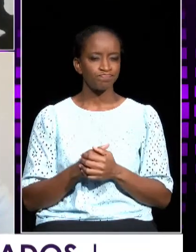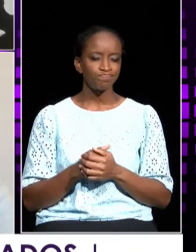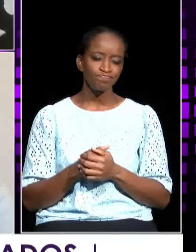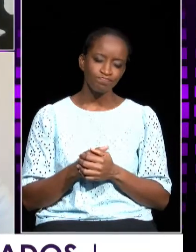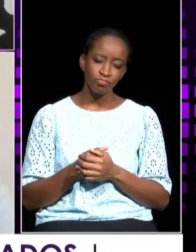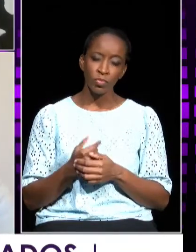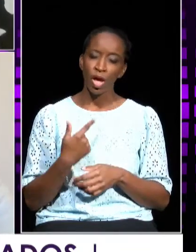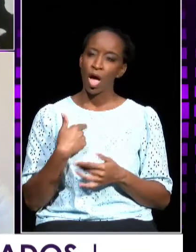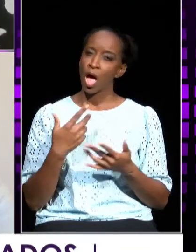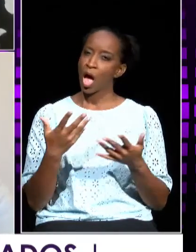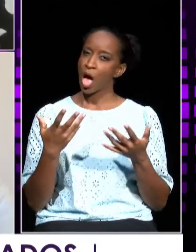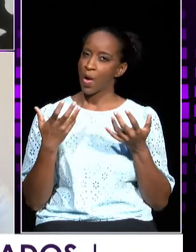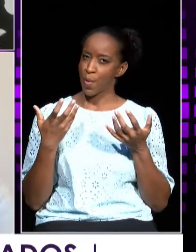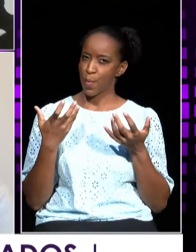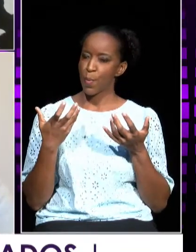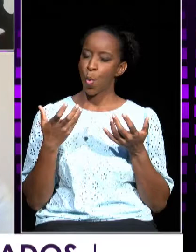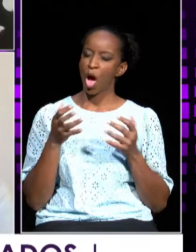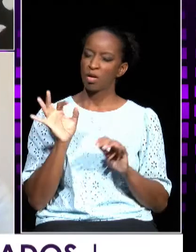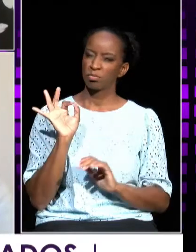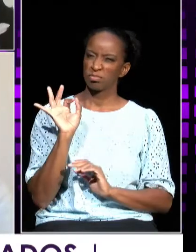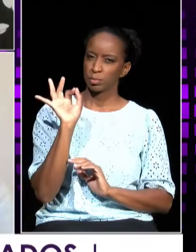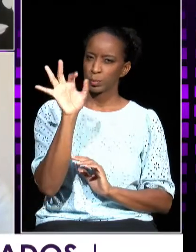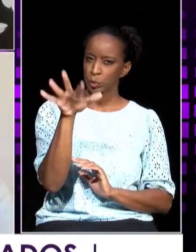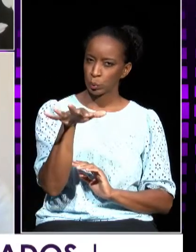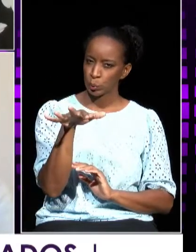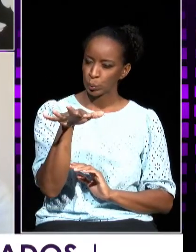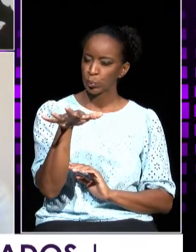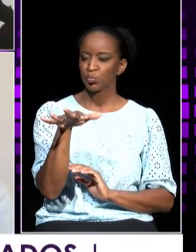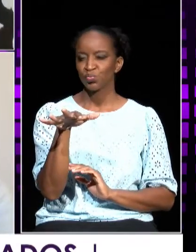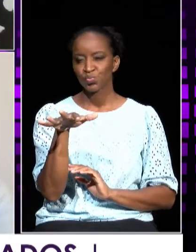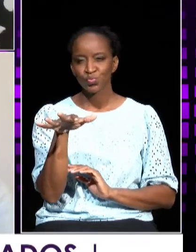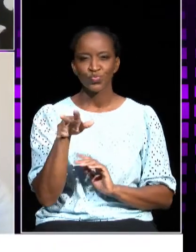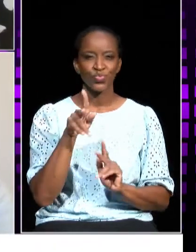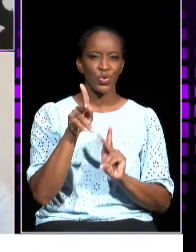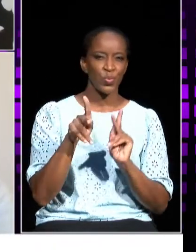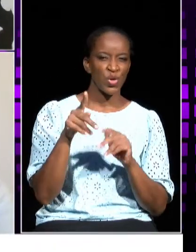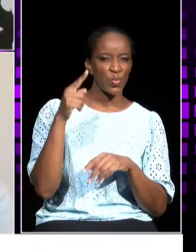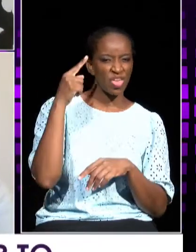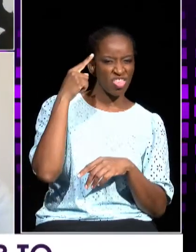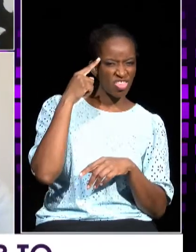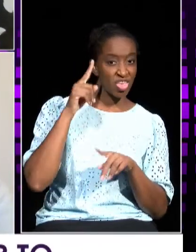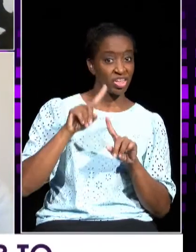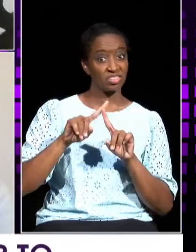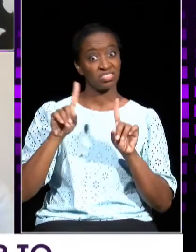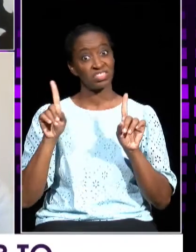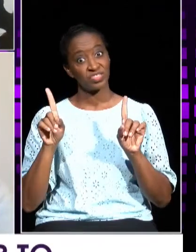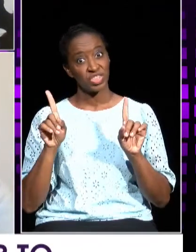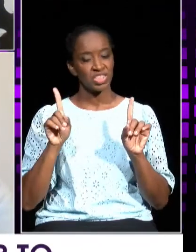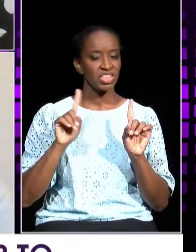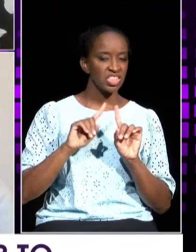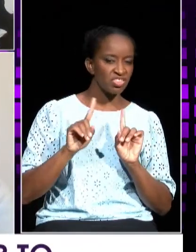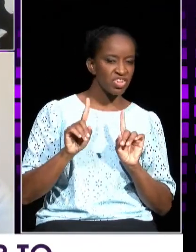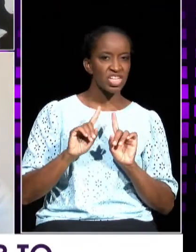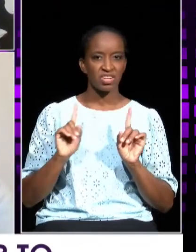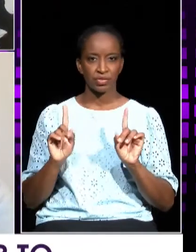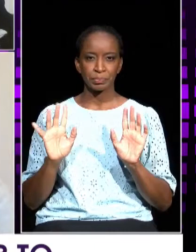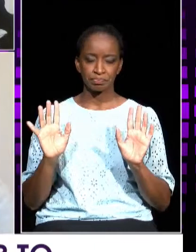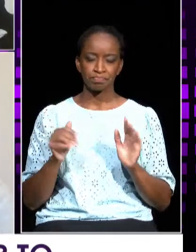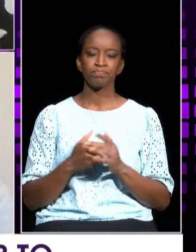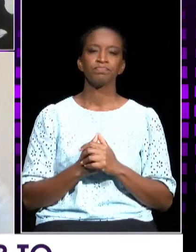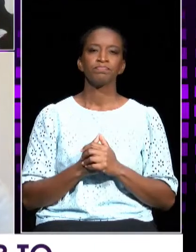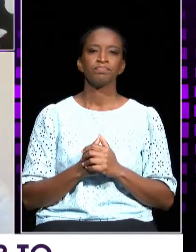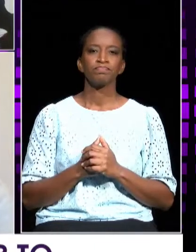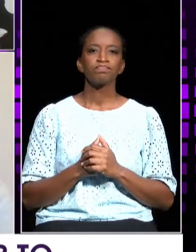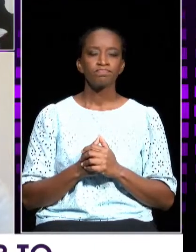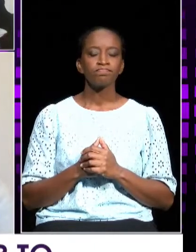try to reframe or train our children into better, appropriate, upstanding behavior is we try to